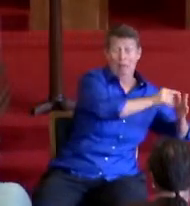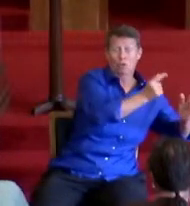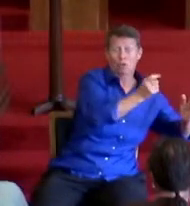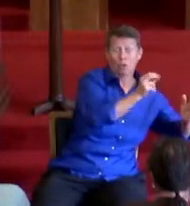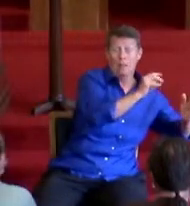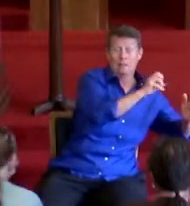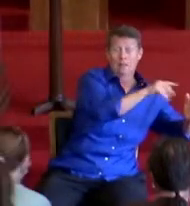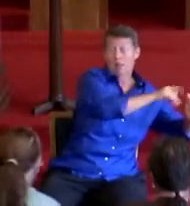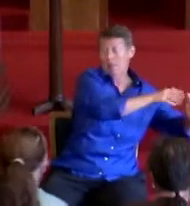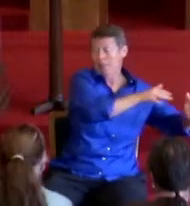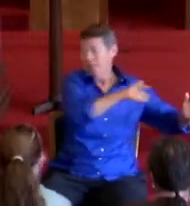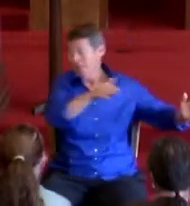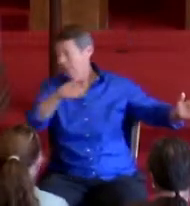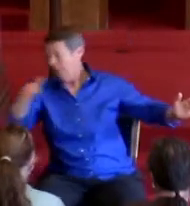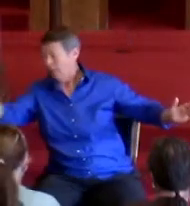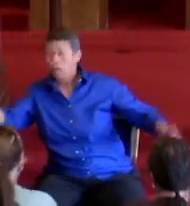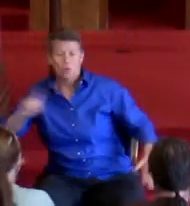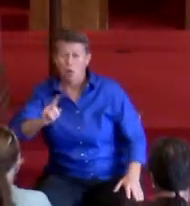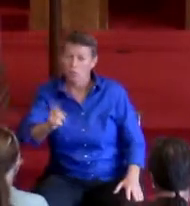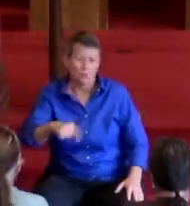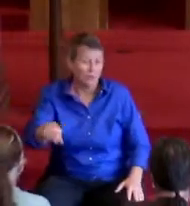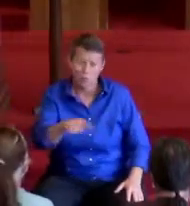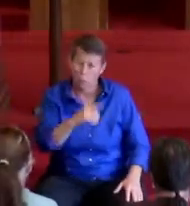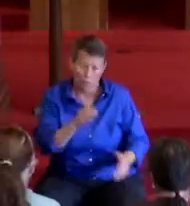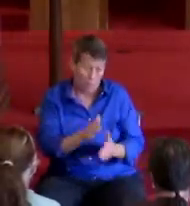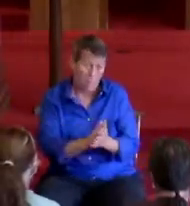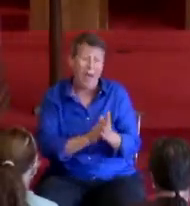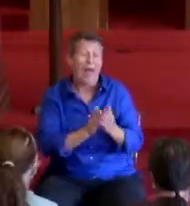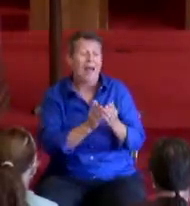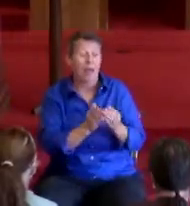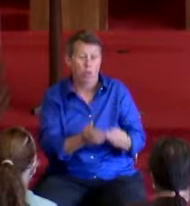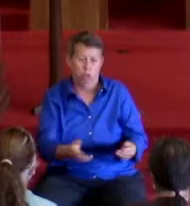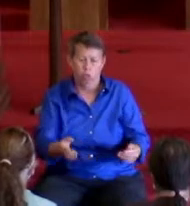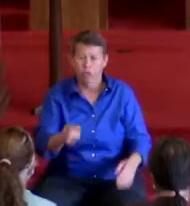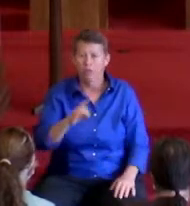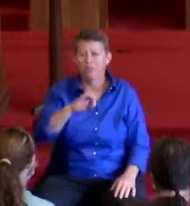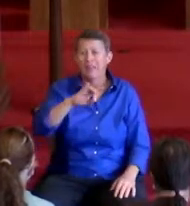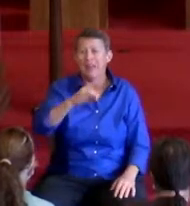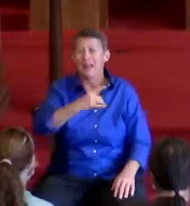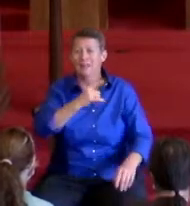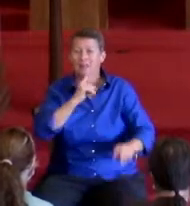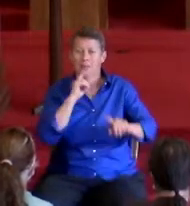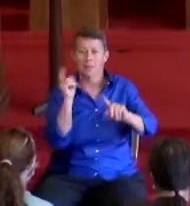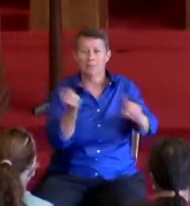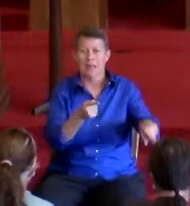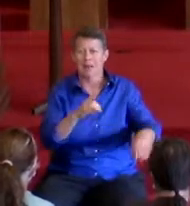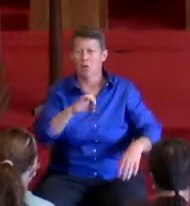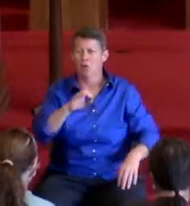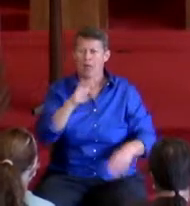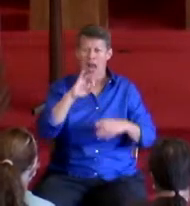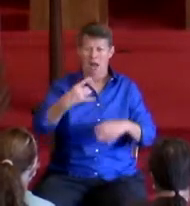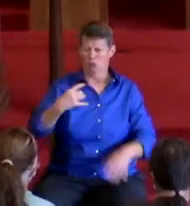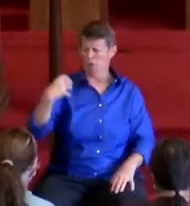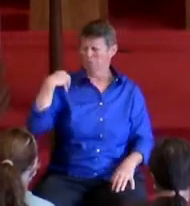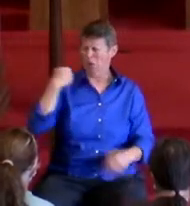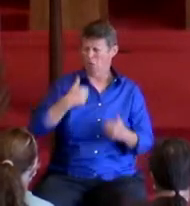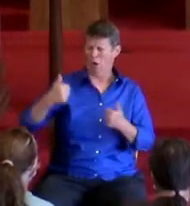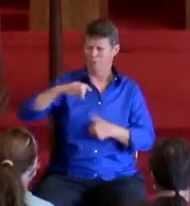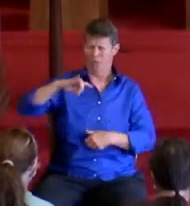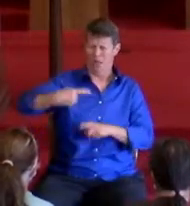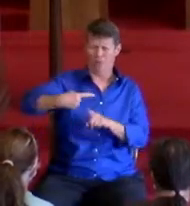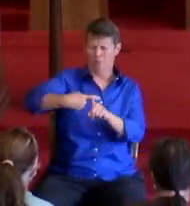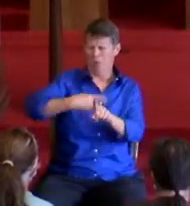way to the end. I guarantee you'll lose interest at the listing of the eighth commander of the eighth month and the ninth and the 12th